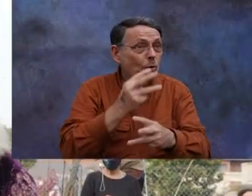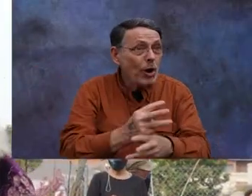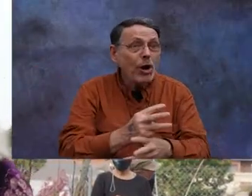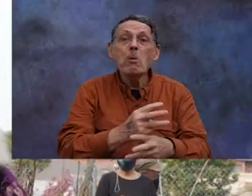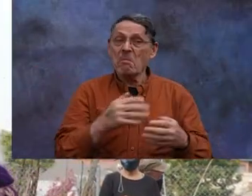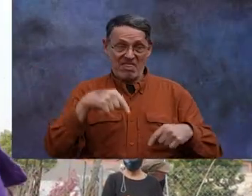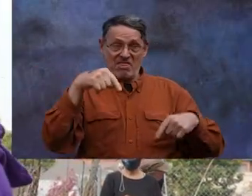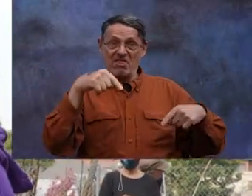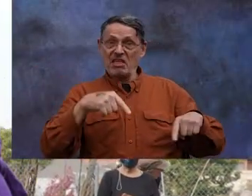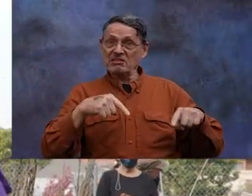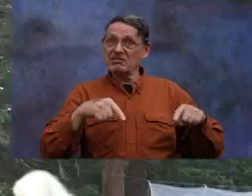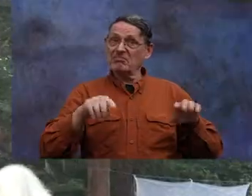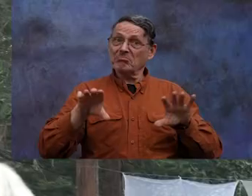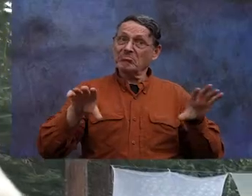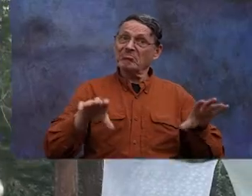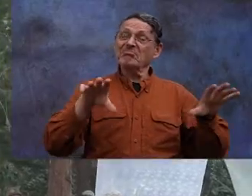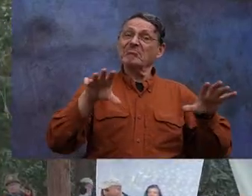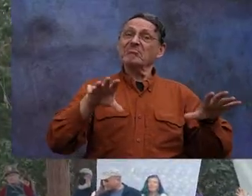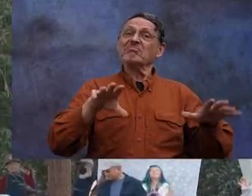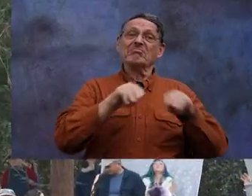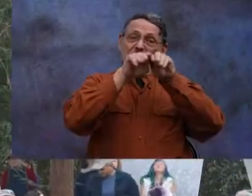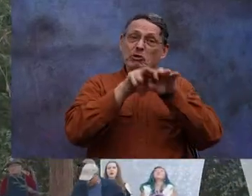live streamed.